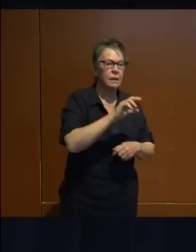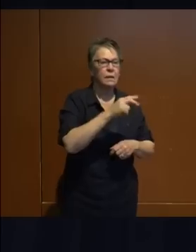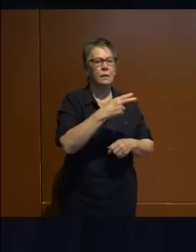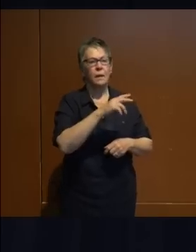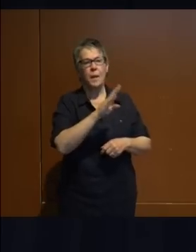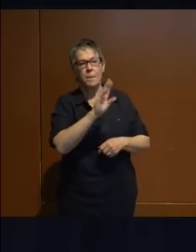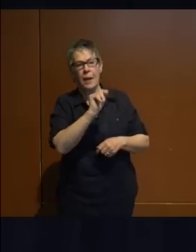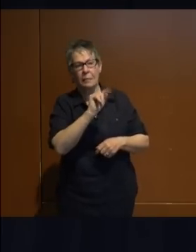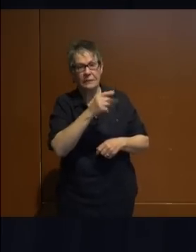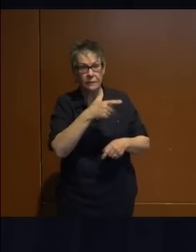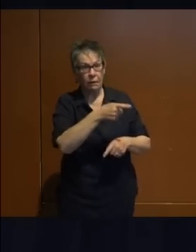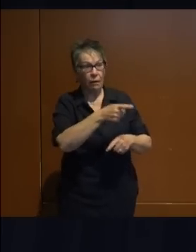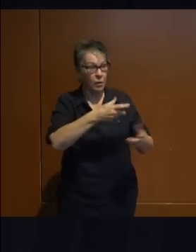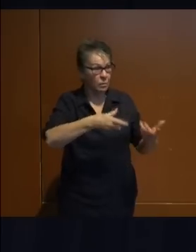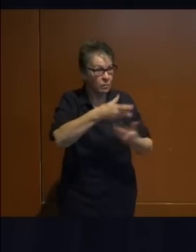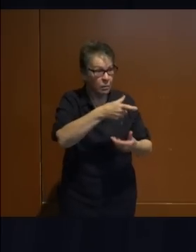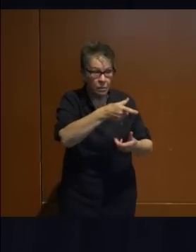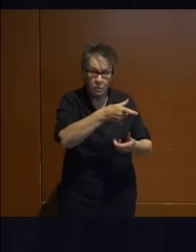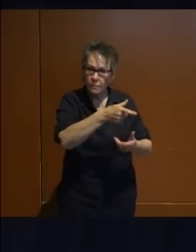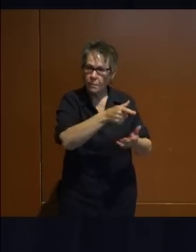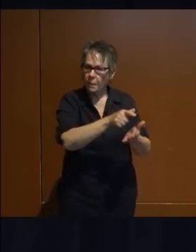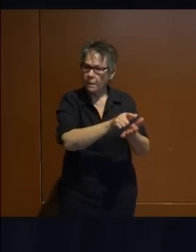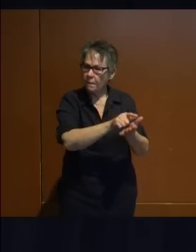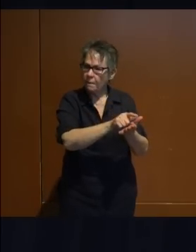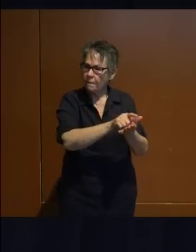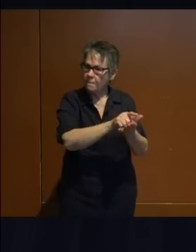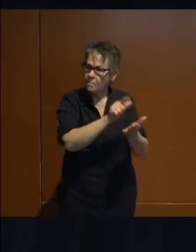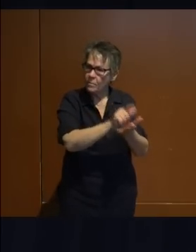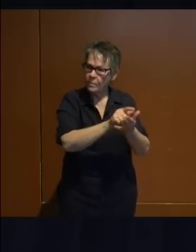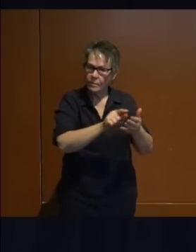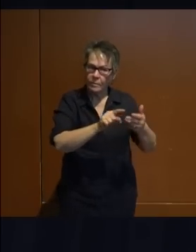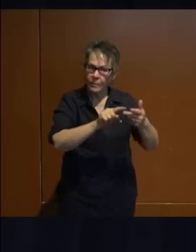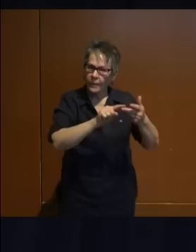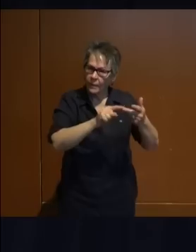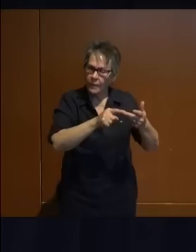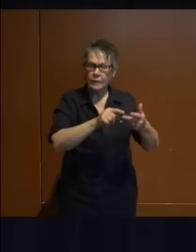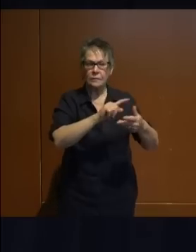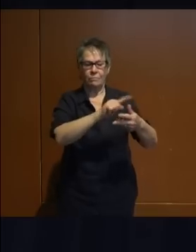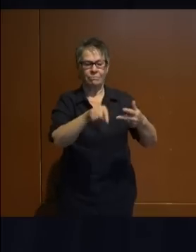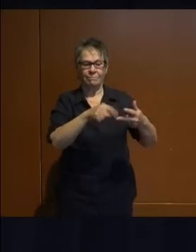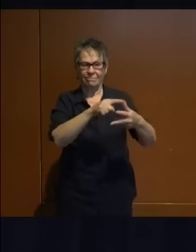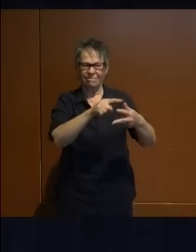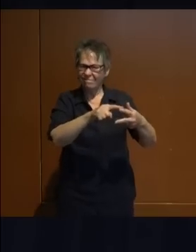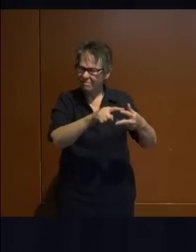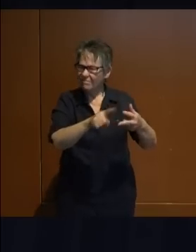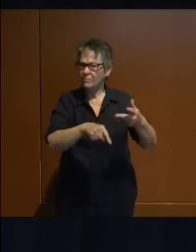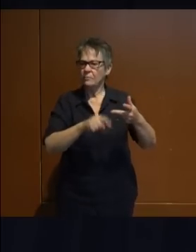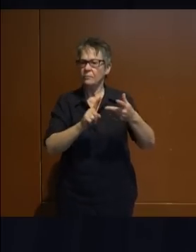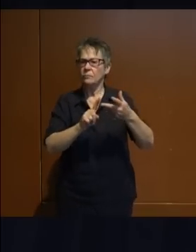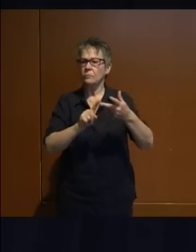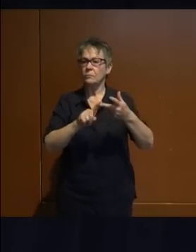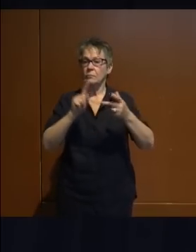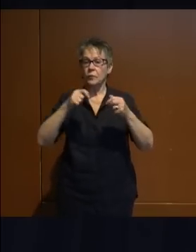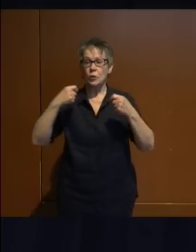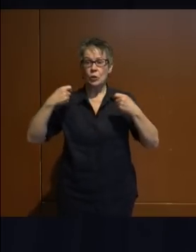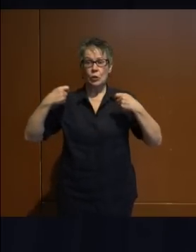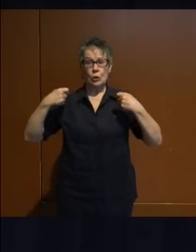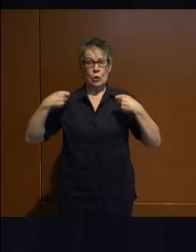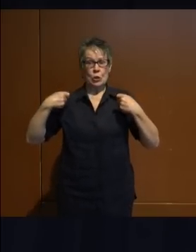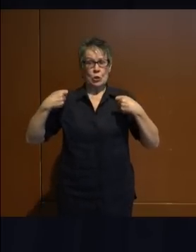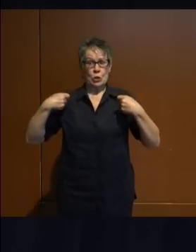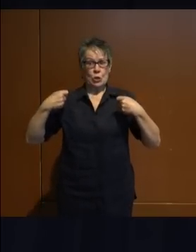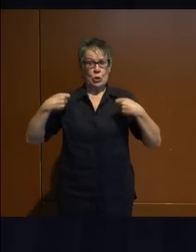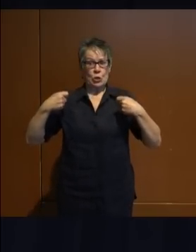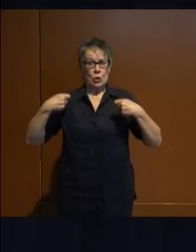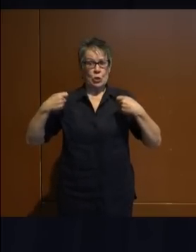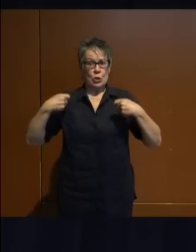In Bridgeton, there was a gym that had an Herbalife session going on. That runner